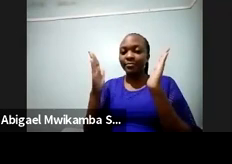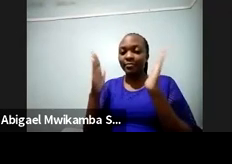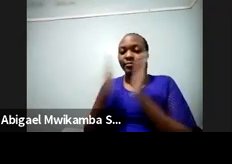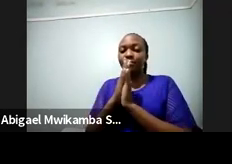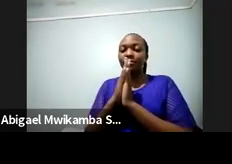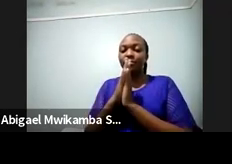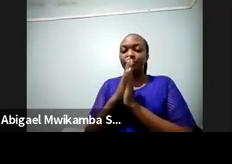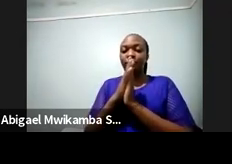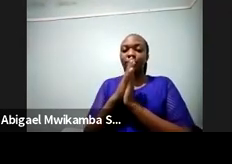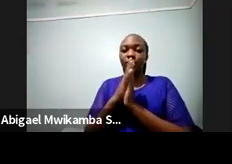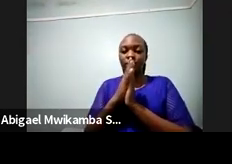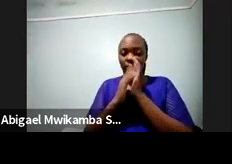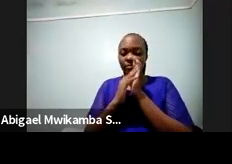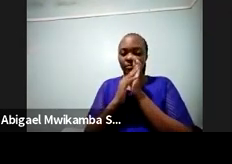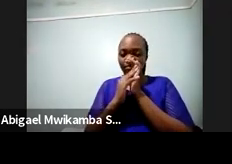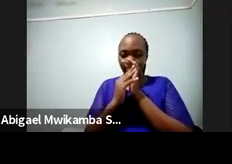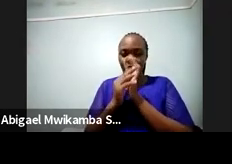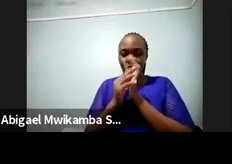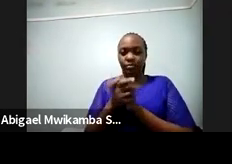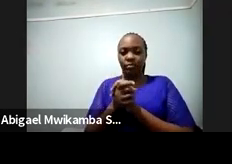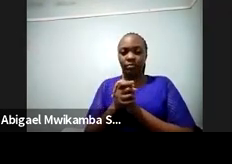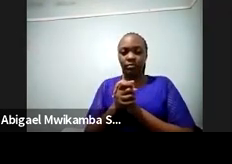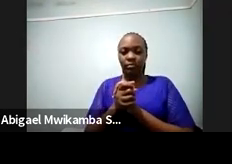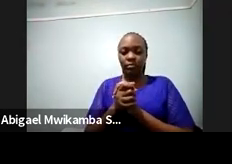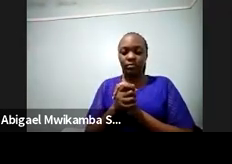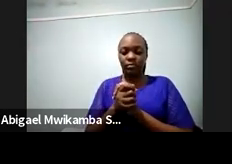I tend to believe I'm not